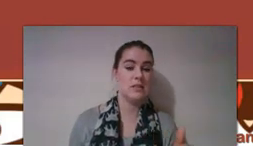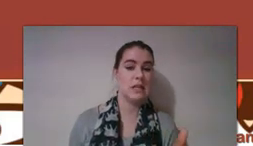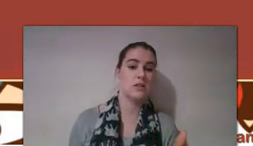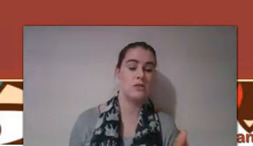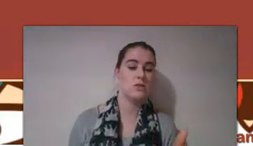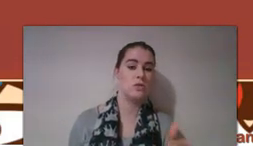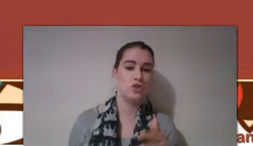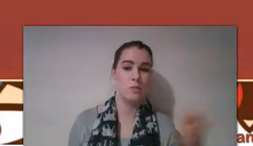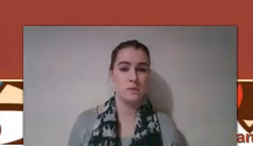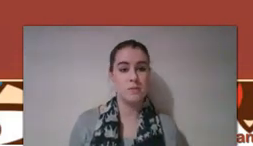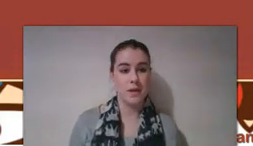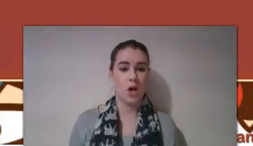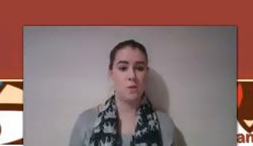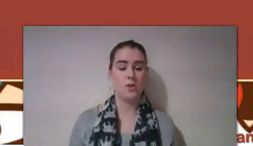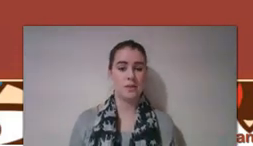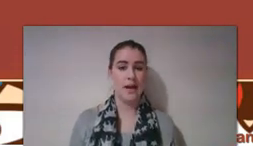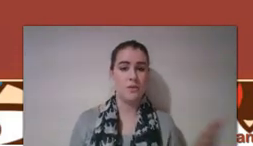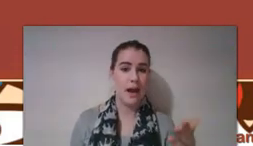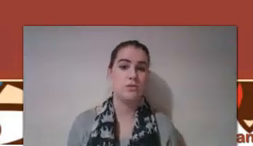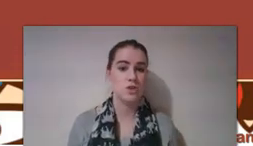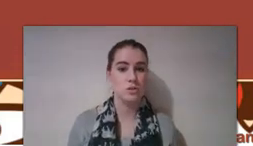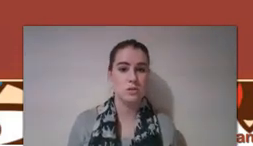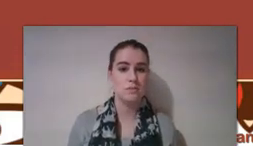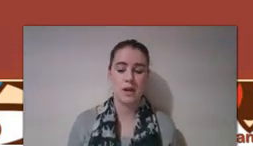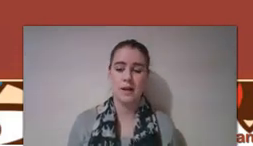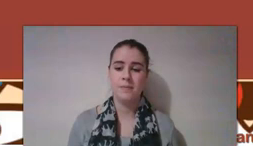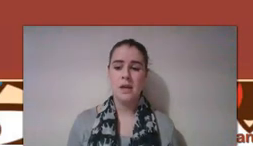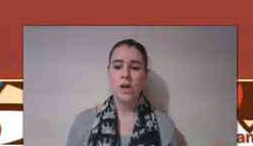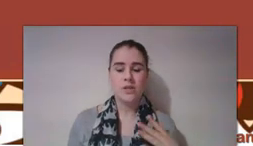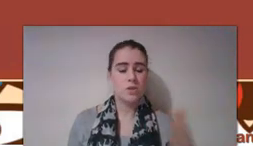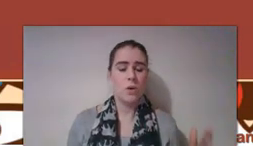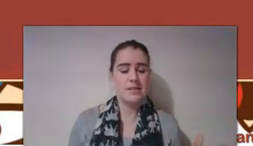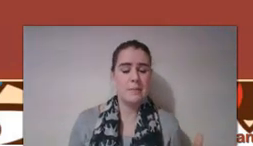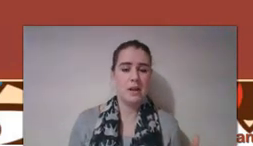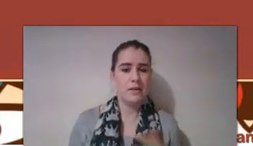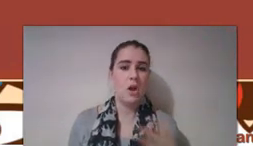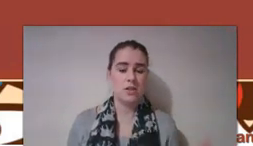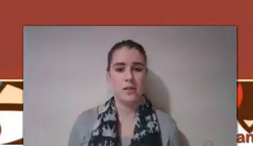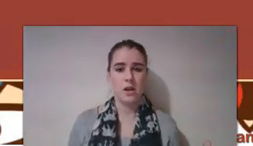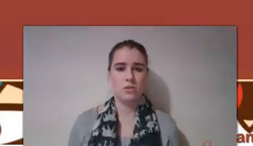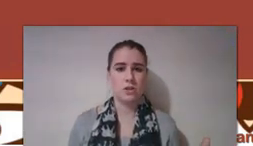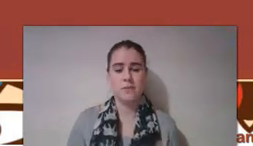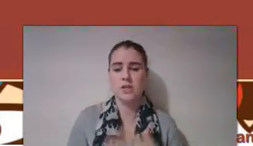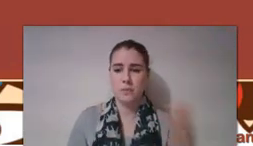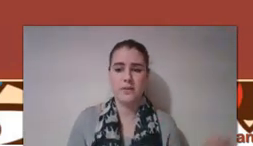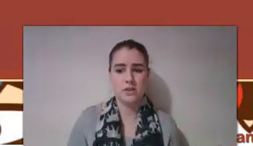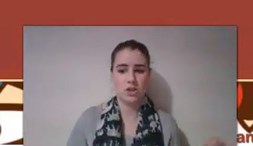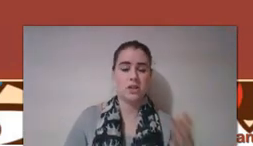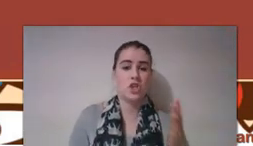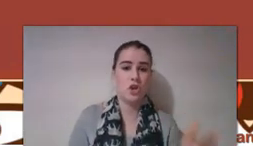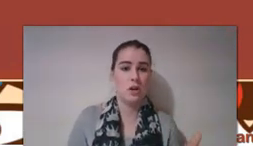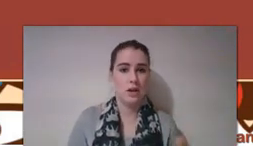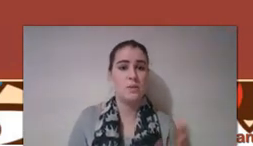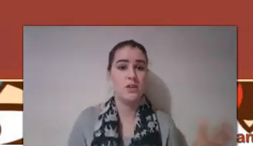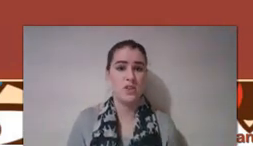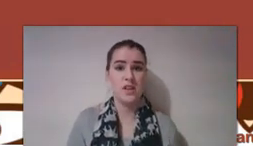weren't even considered as going to school. Your job was to be at home and you were to help with the house chores. Okay, which is quite similar in a lot of other cultures, especially when we've looked at